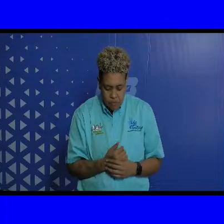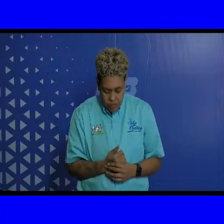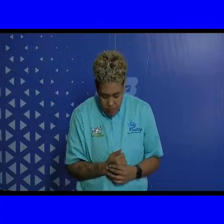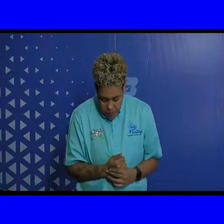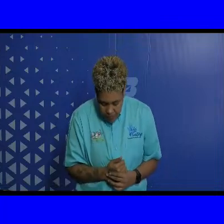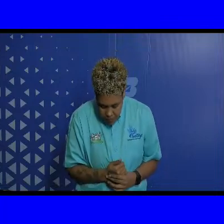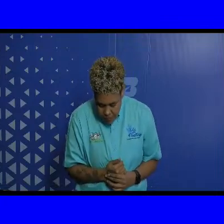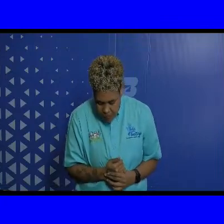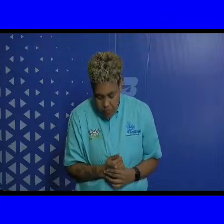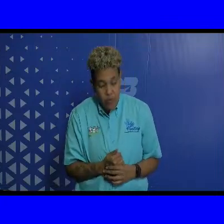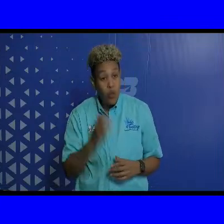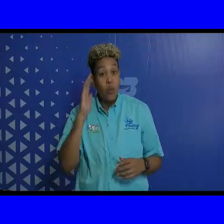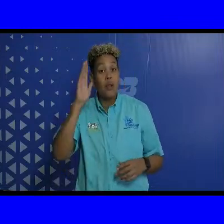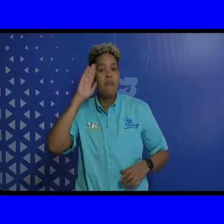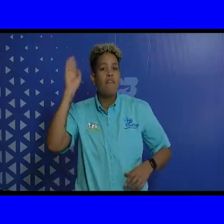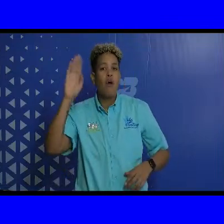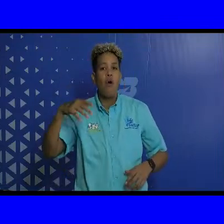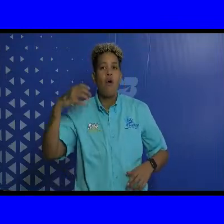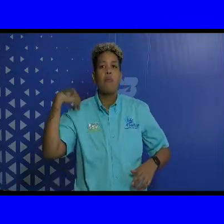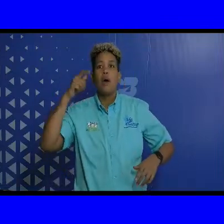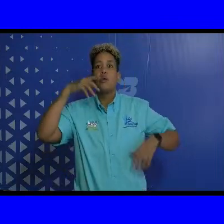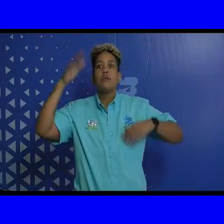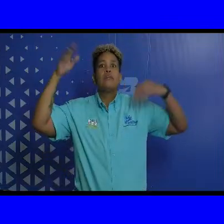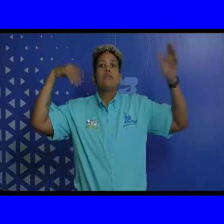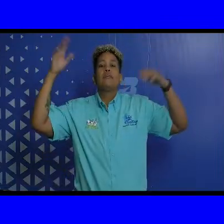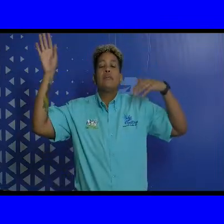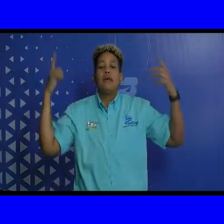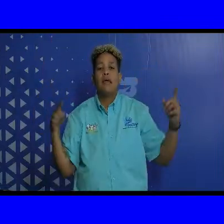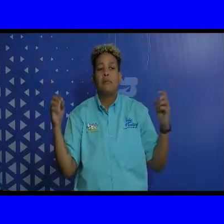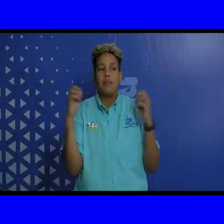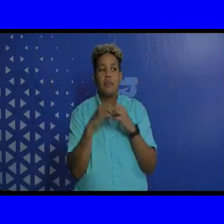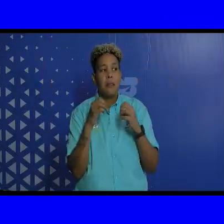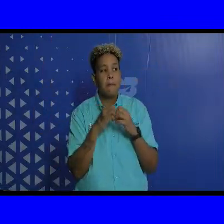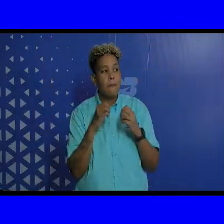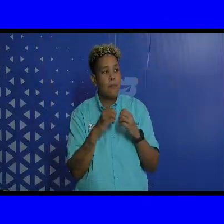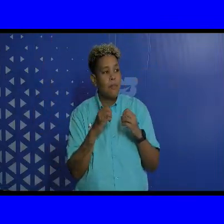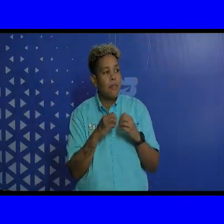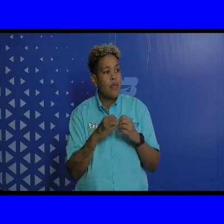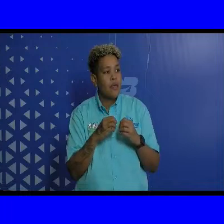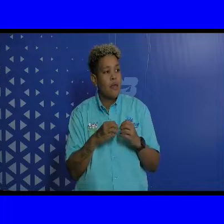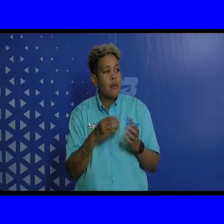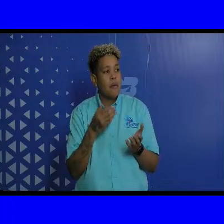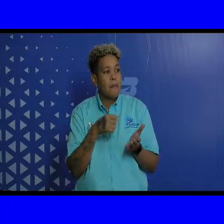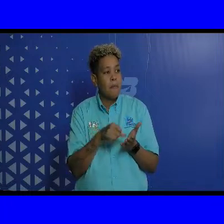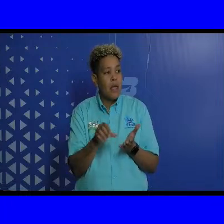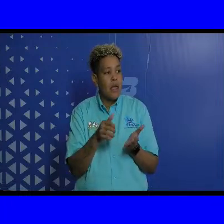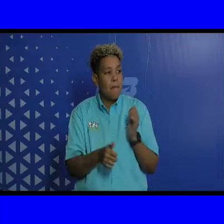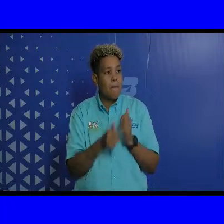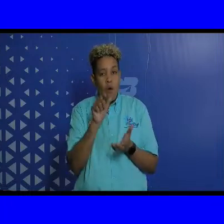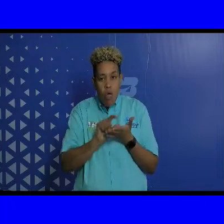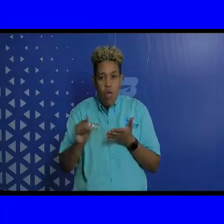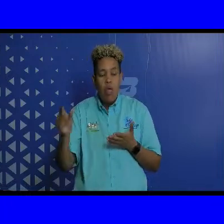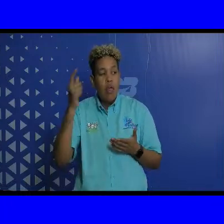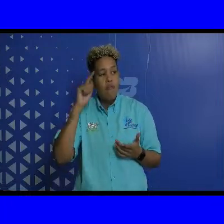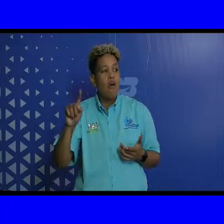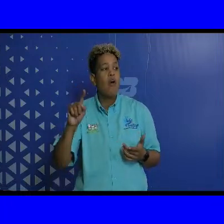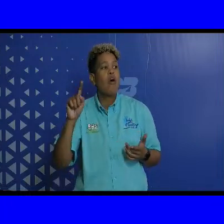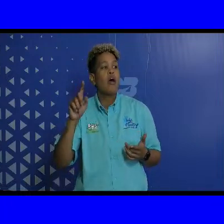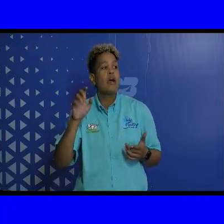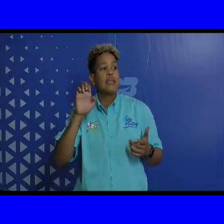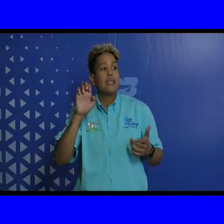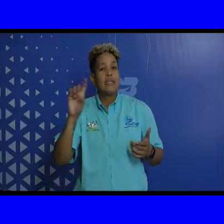So it would be for all executives. The more significant portion of it would be for the